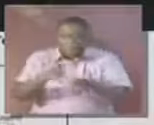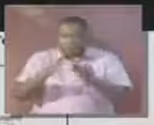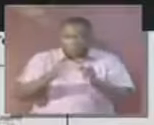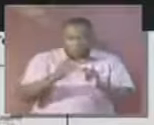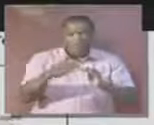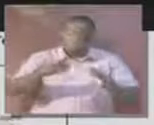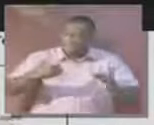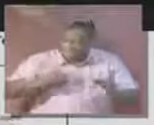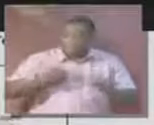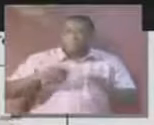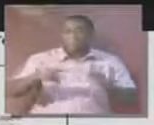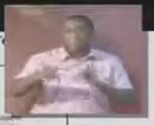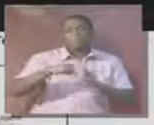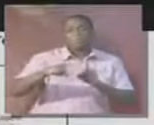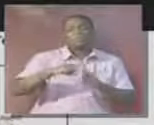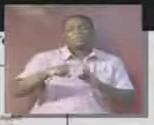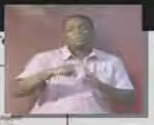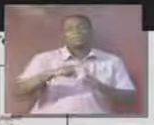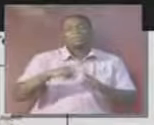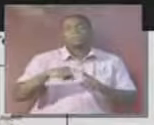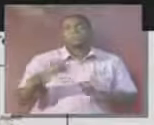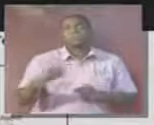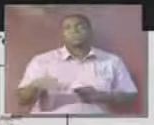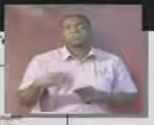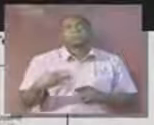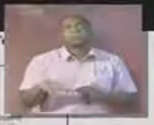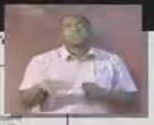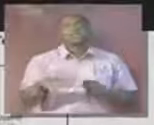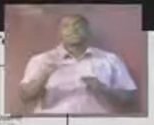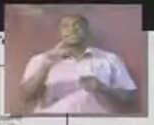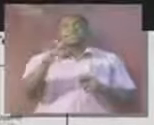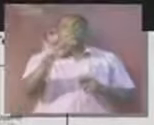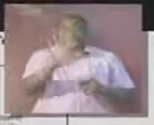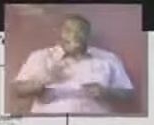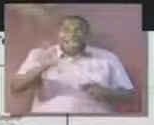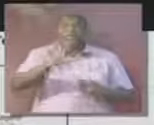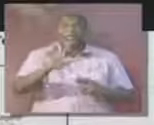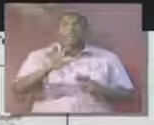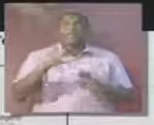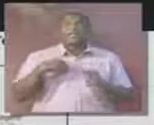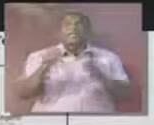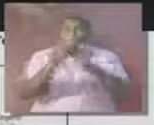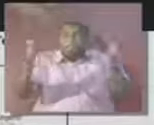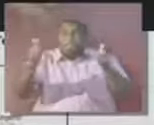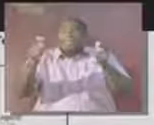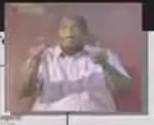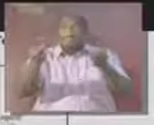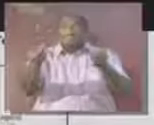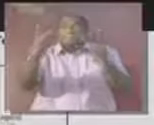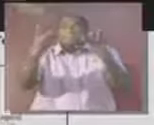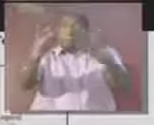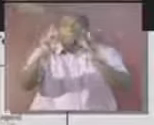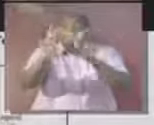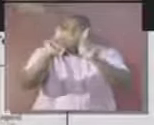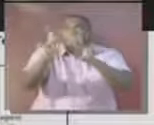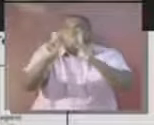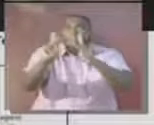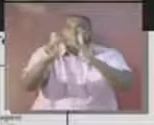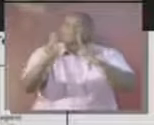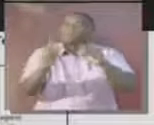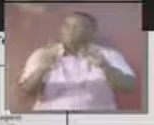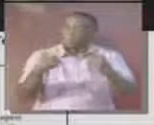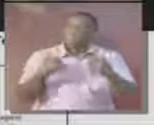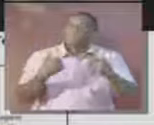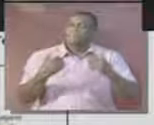that are the more densely populated, or the ones with the bigger populations, are at this point seeing higher